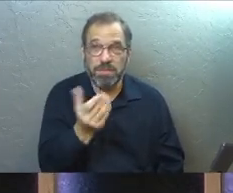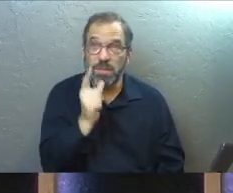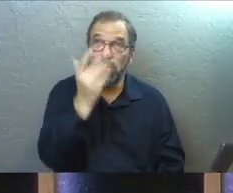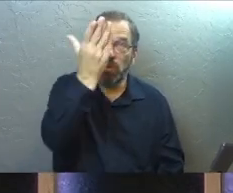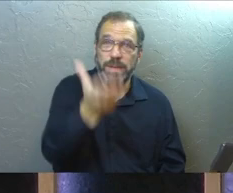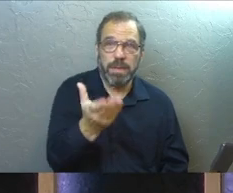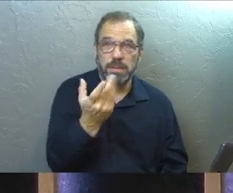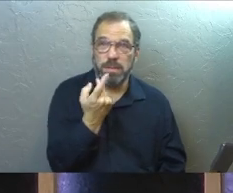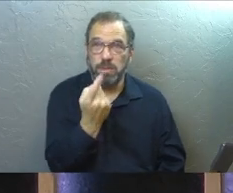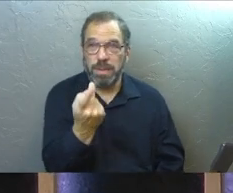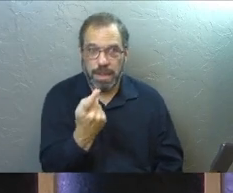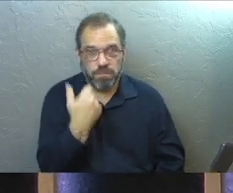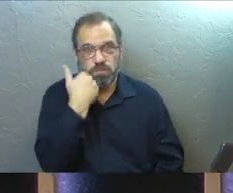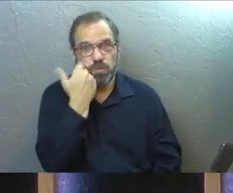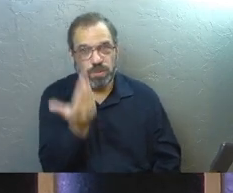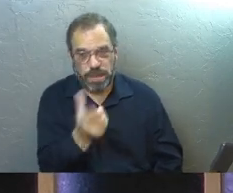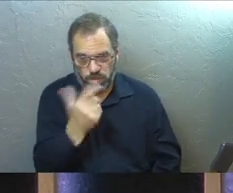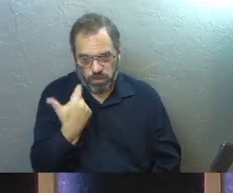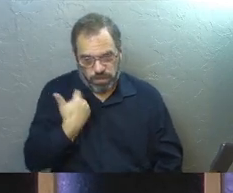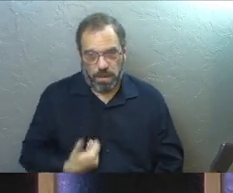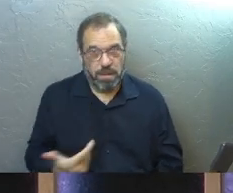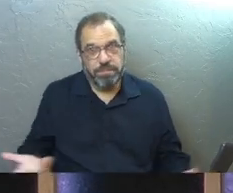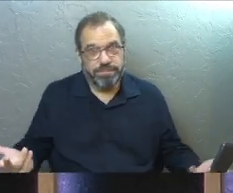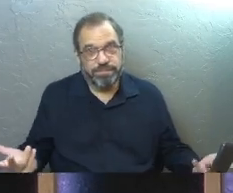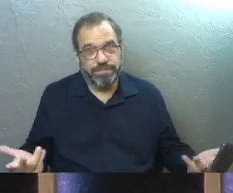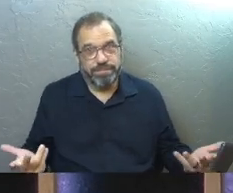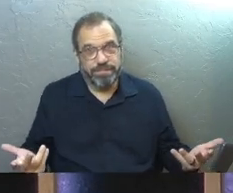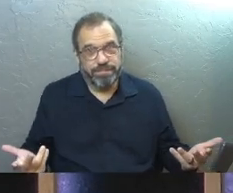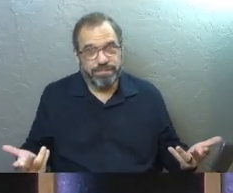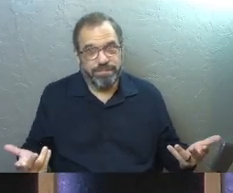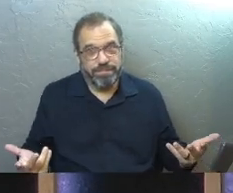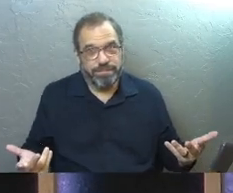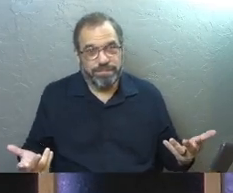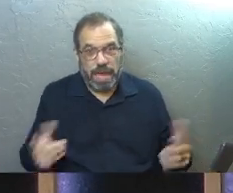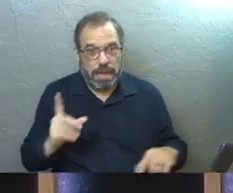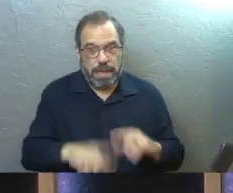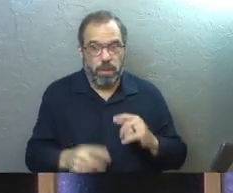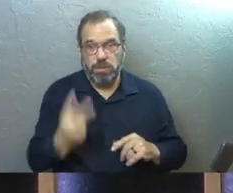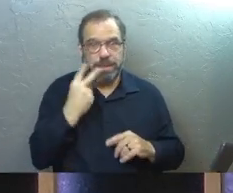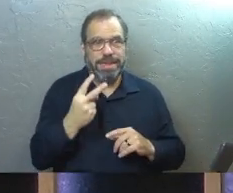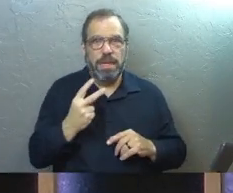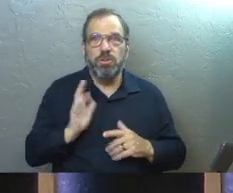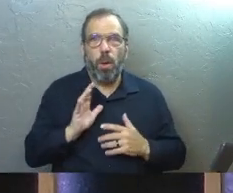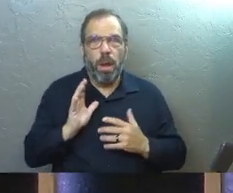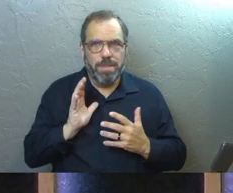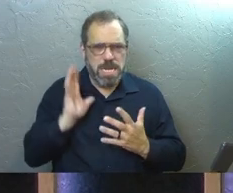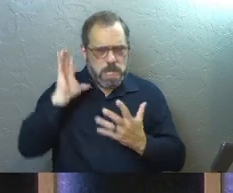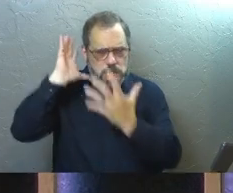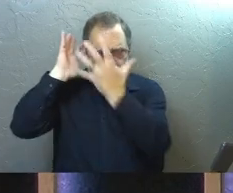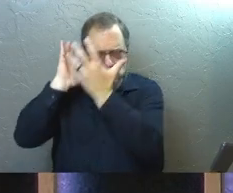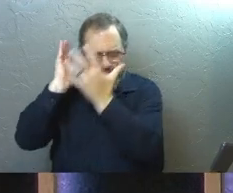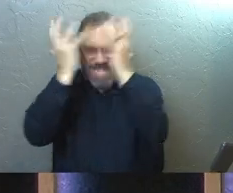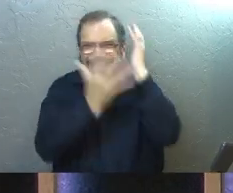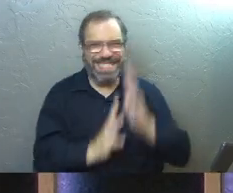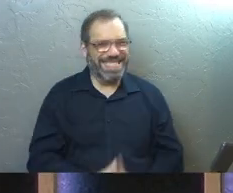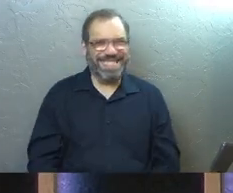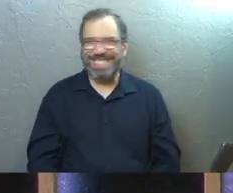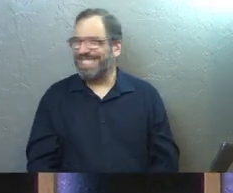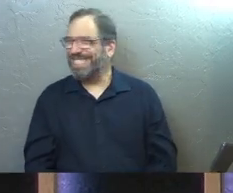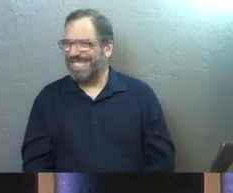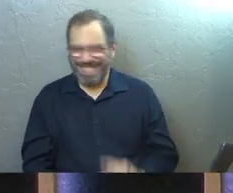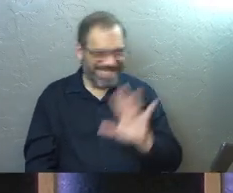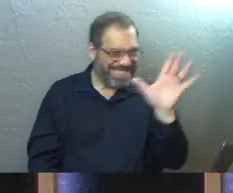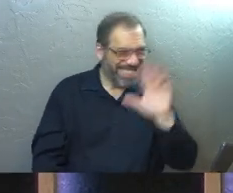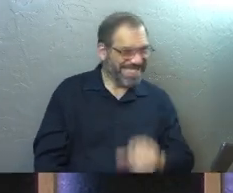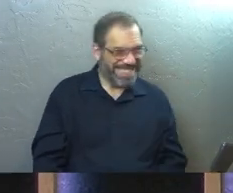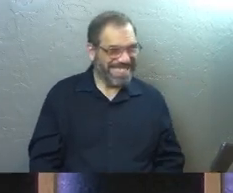of who we are. And I can't let you see the real me. Because if I let you see the real me, you would walk